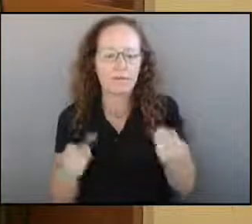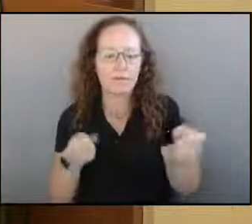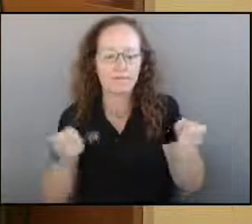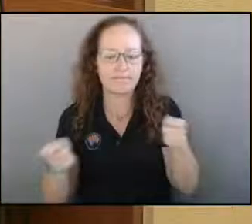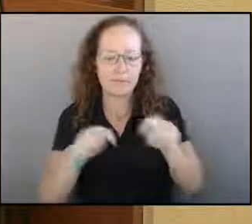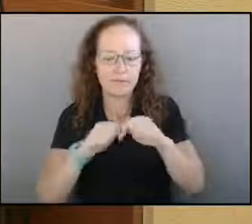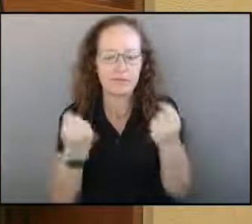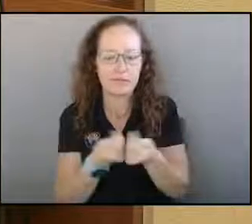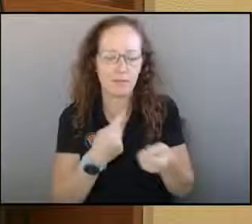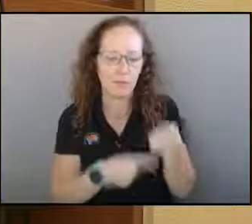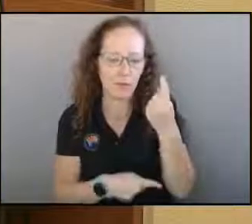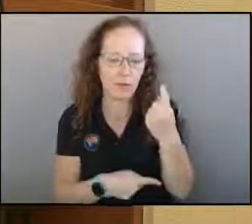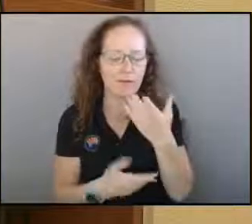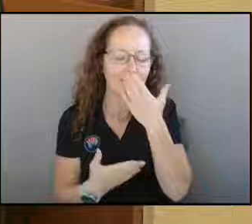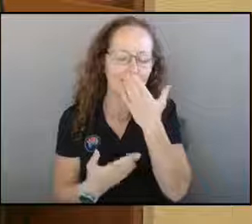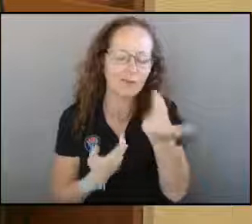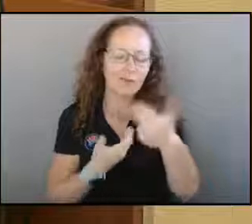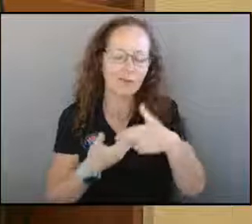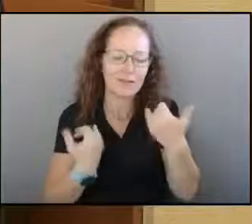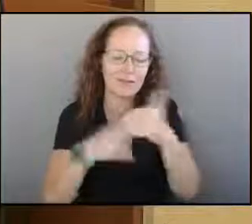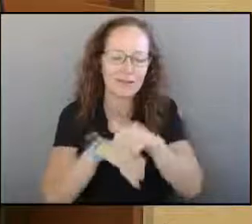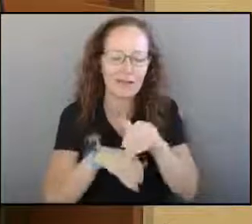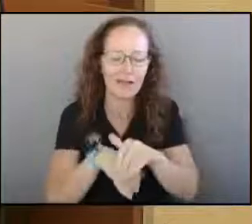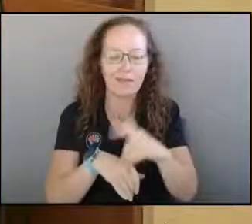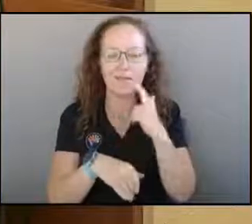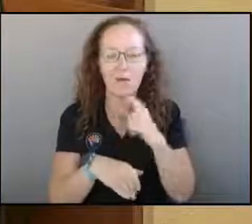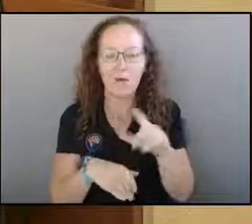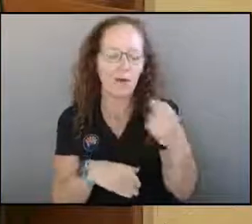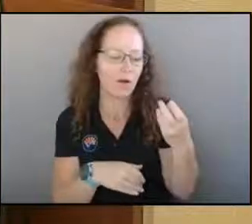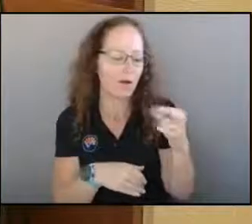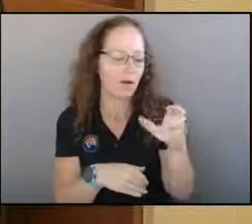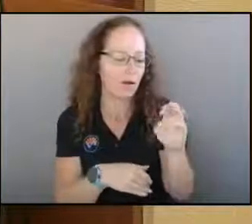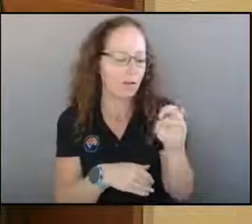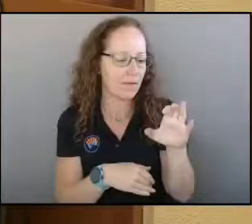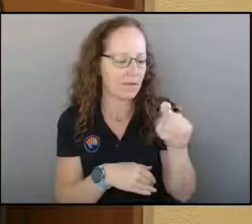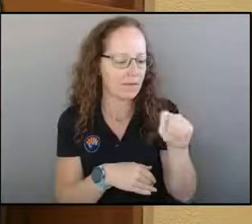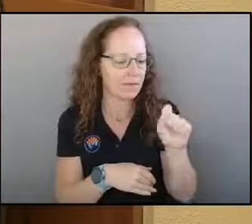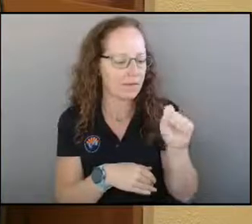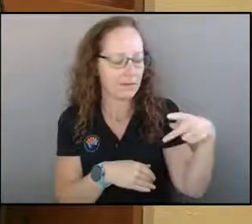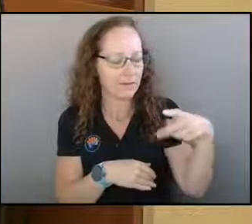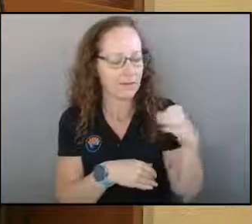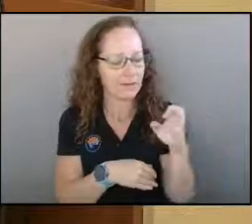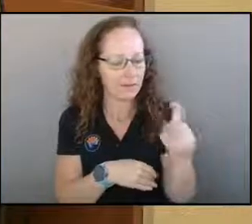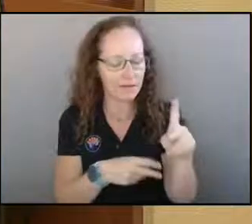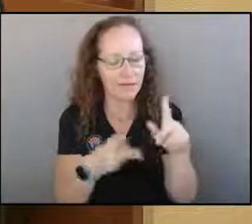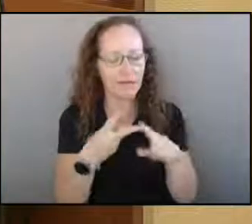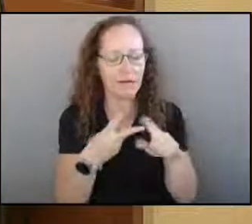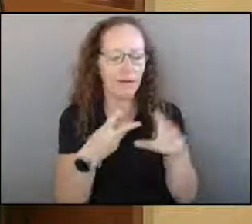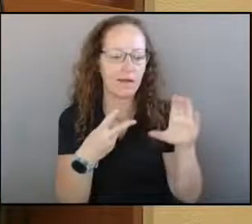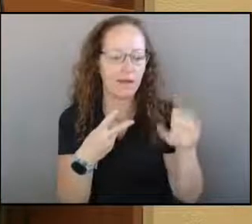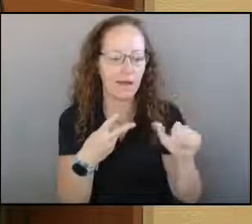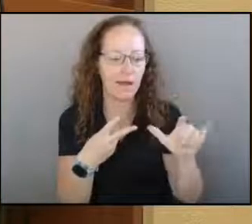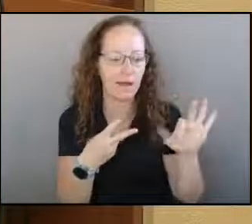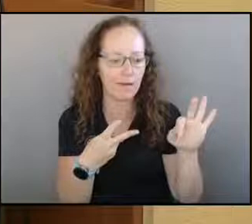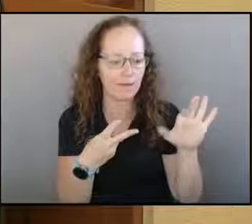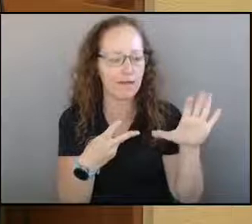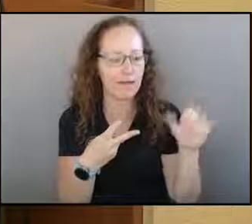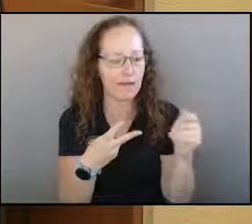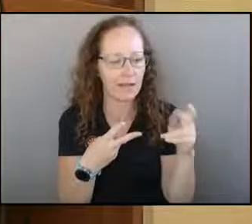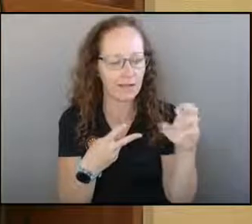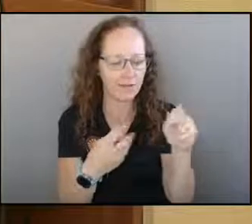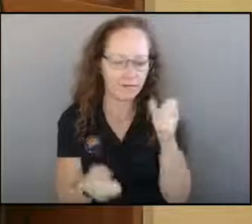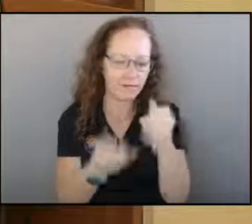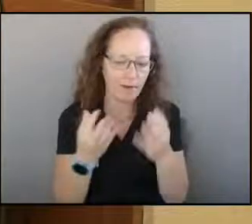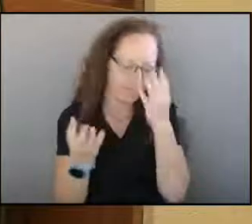Calf Canyon and Hermits Peak fire update. We do have a very full agenda tonight, so I'm going to go ahead and get started